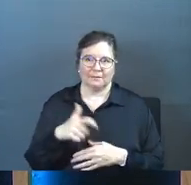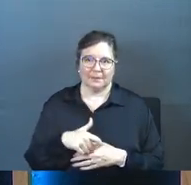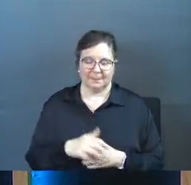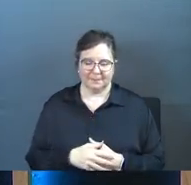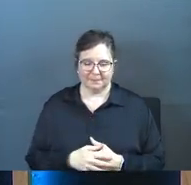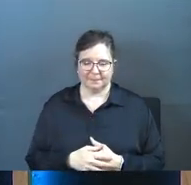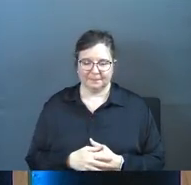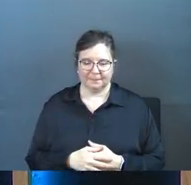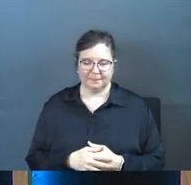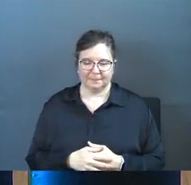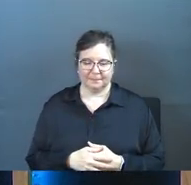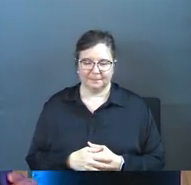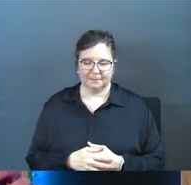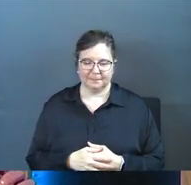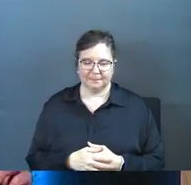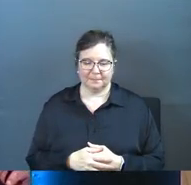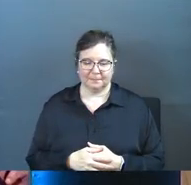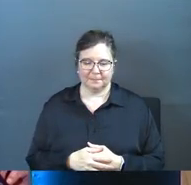time.